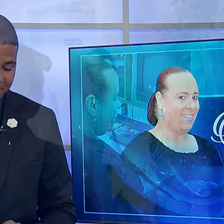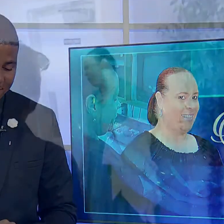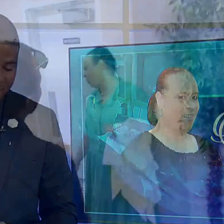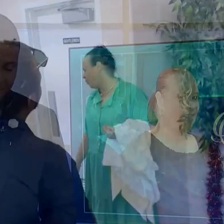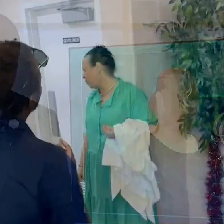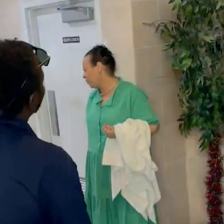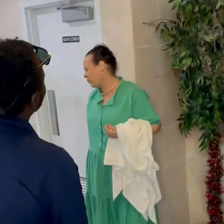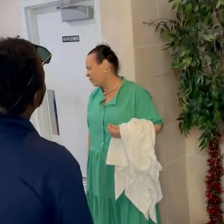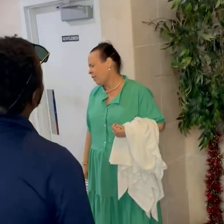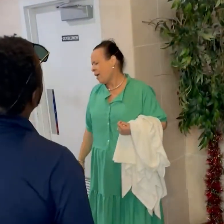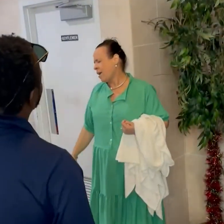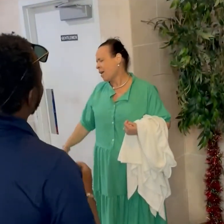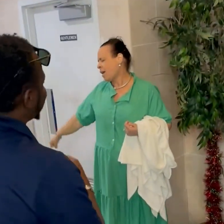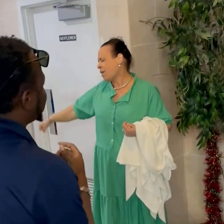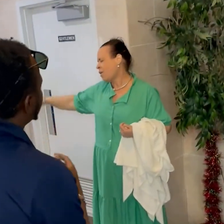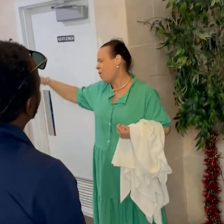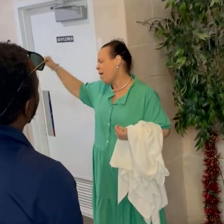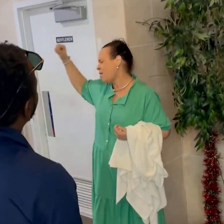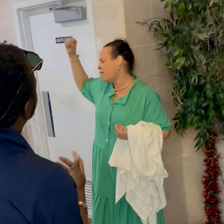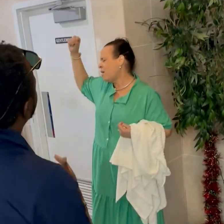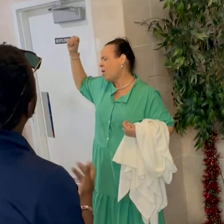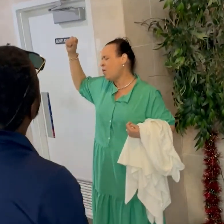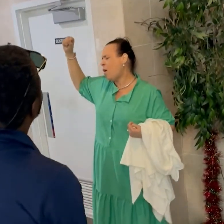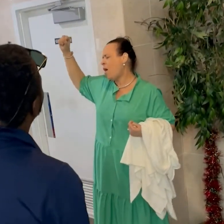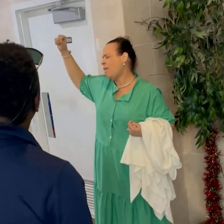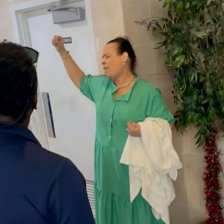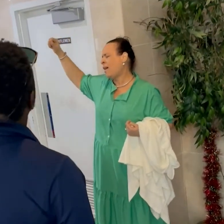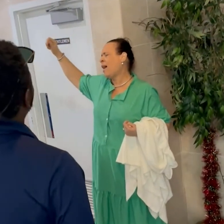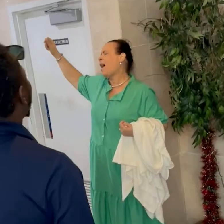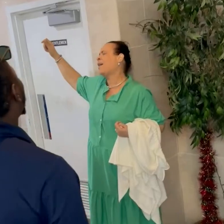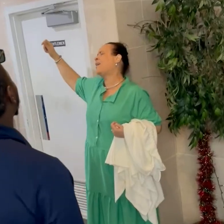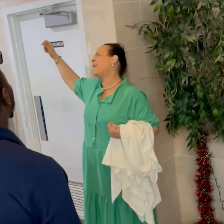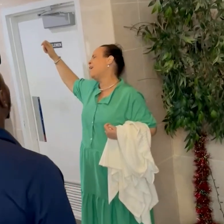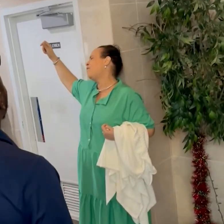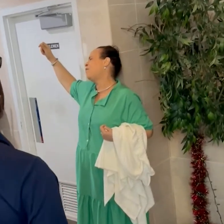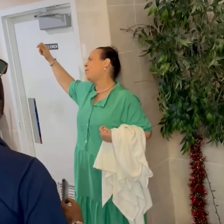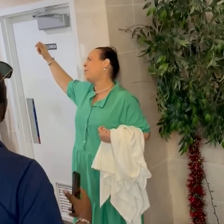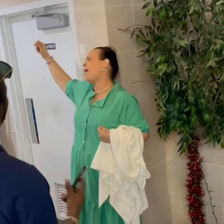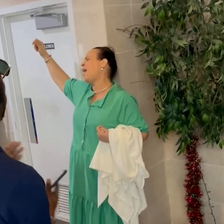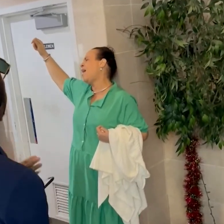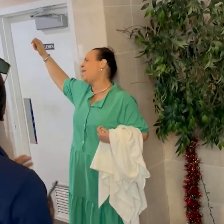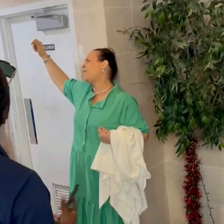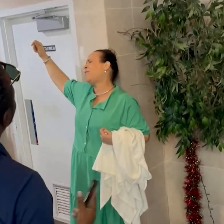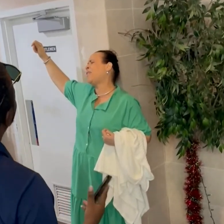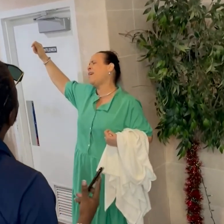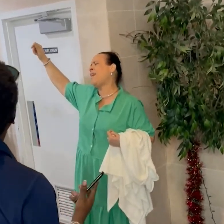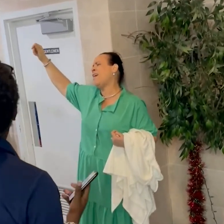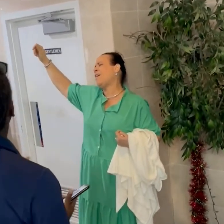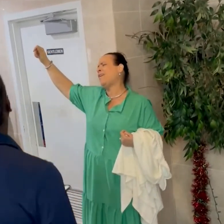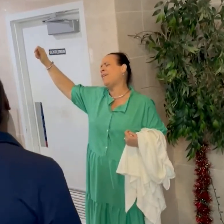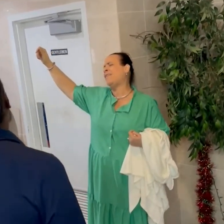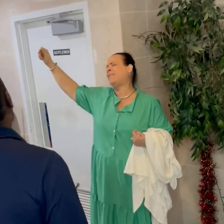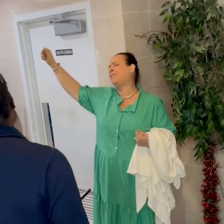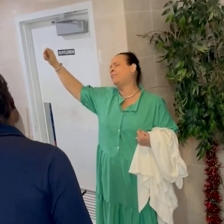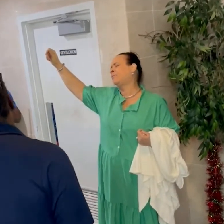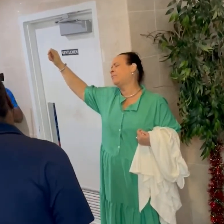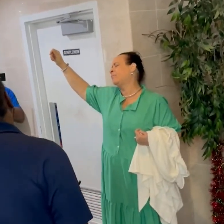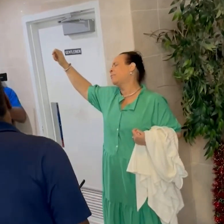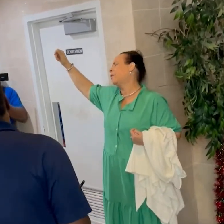With my life laid down, I surrender now. I give you everything.